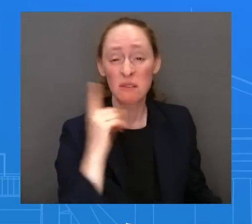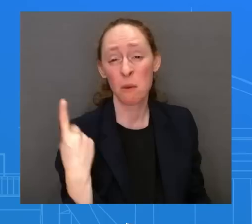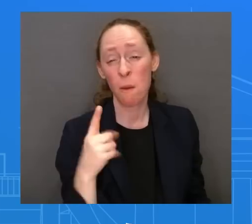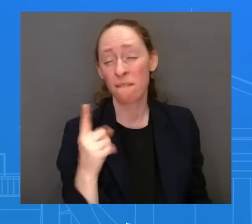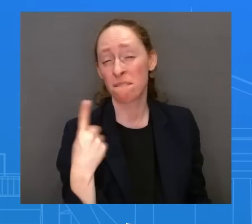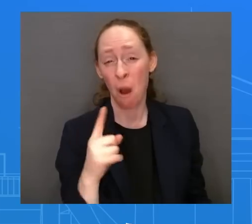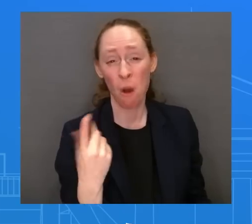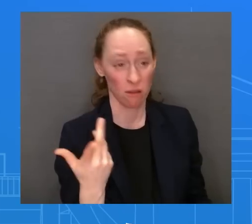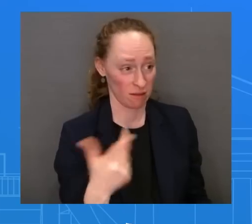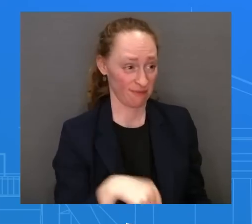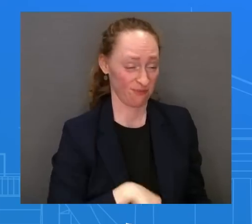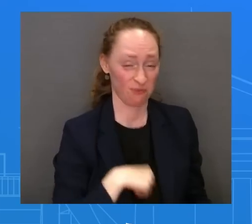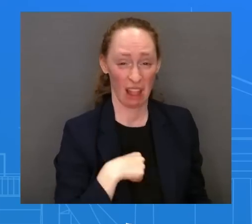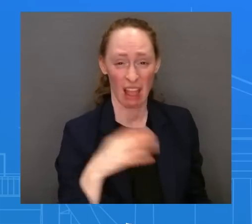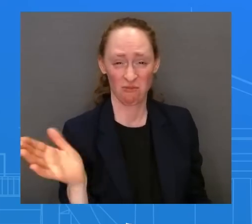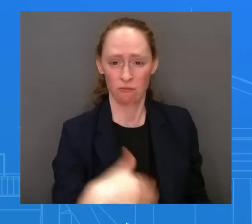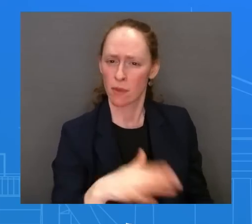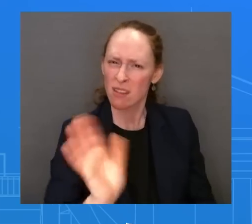have